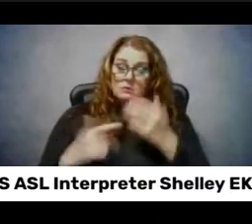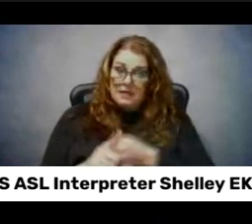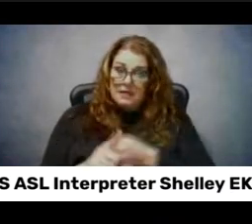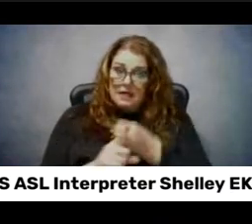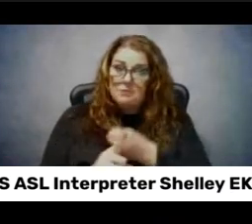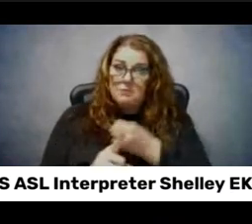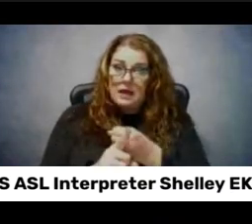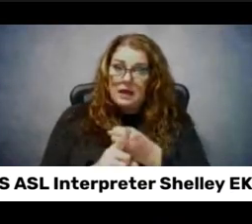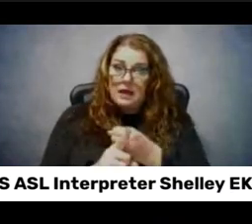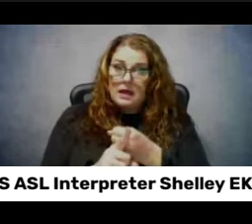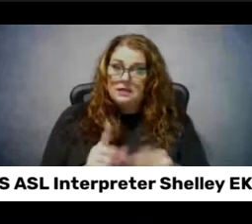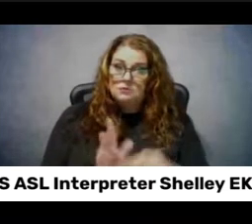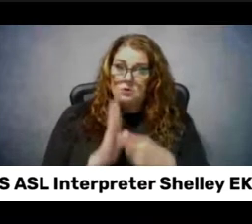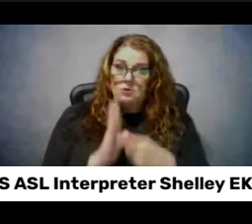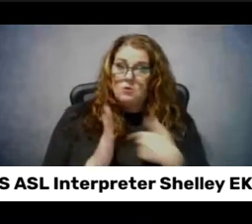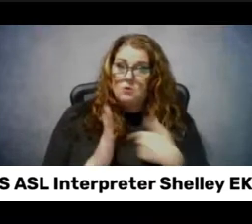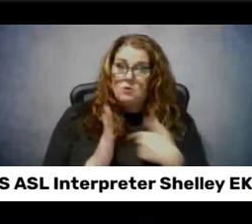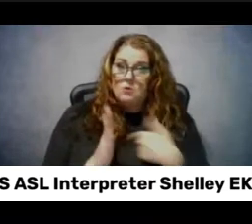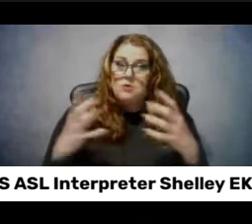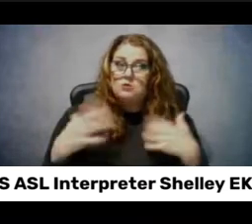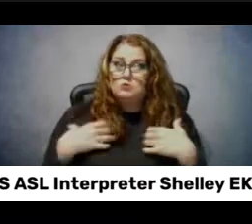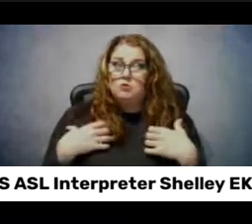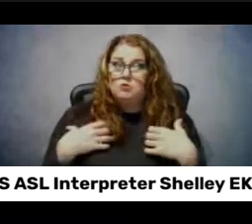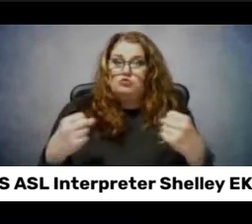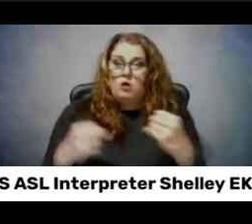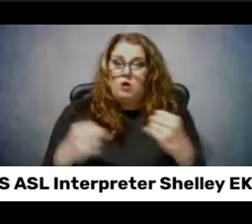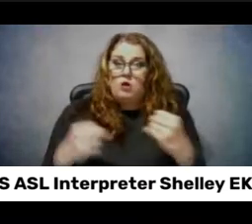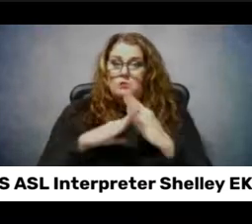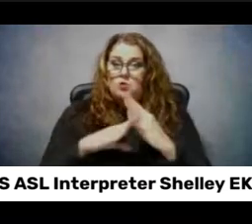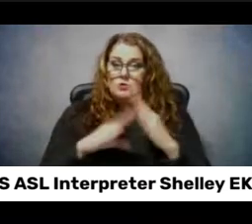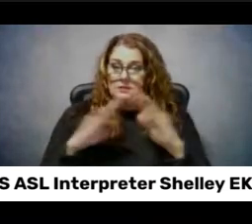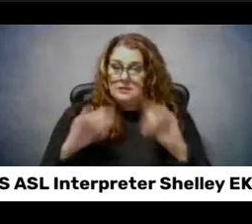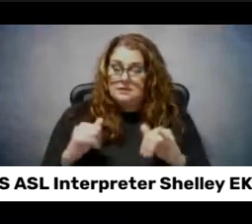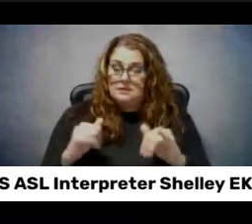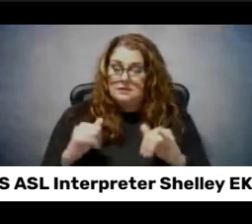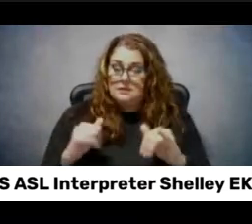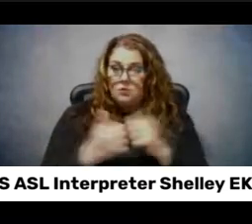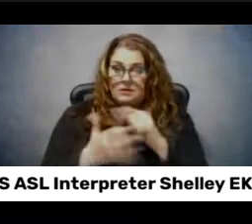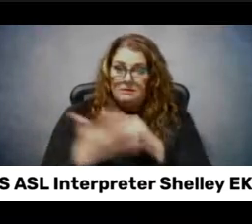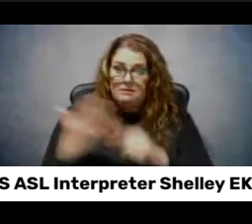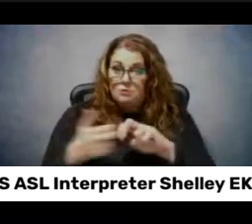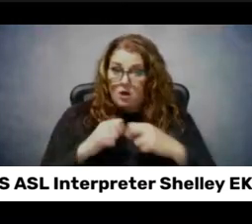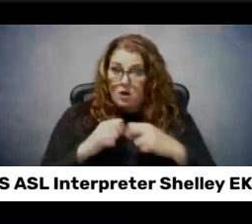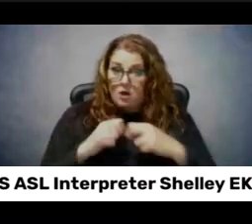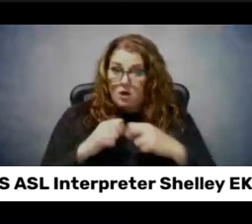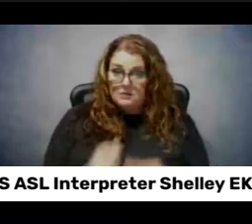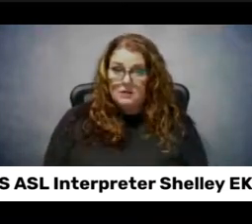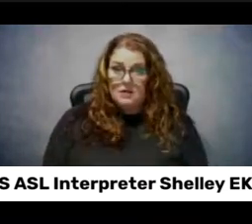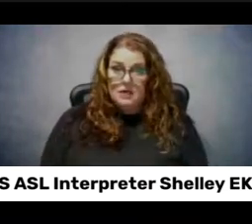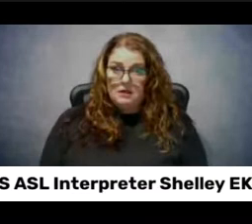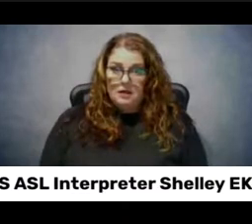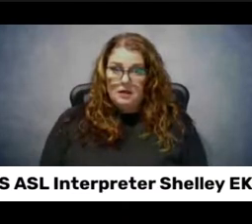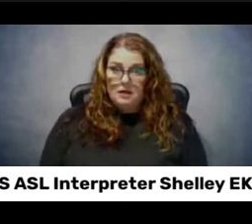and this will require that we have a much stronger immune system to deal with these problems."